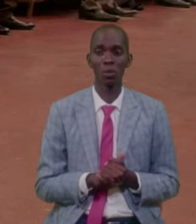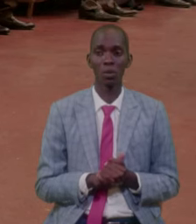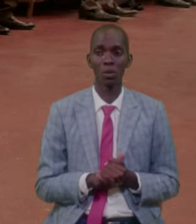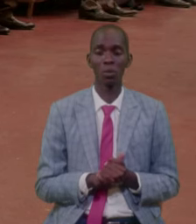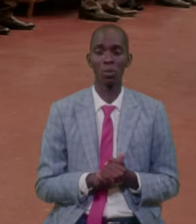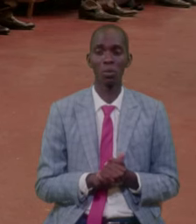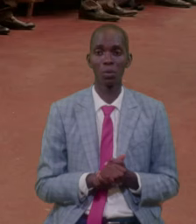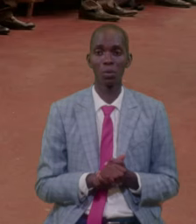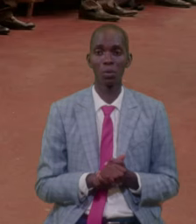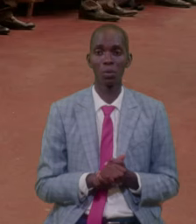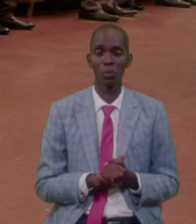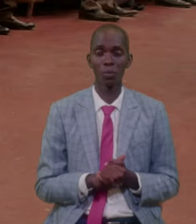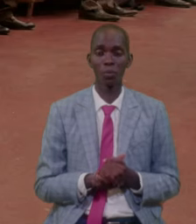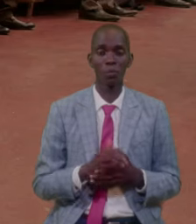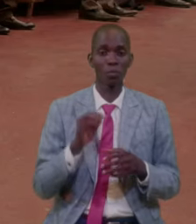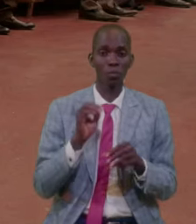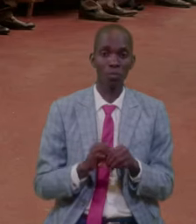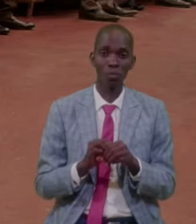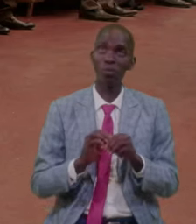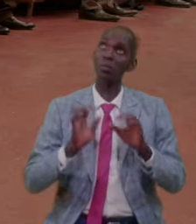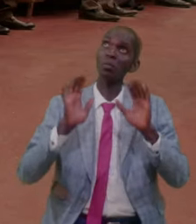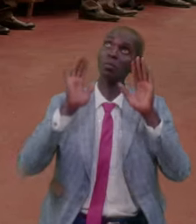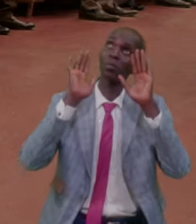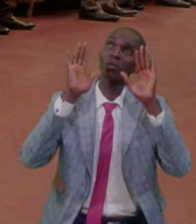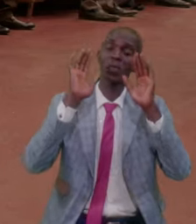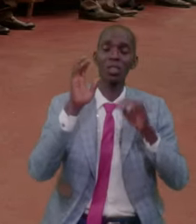If signs and wonders